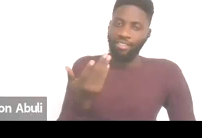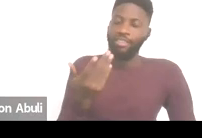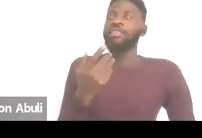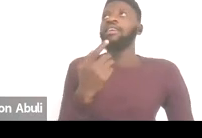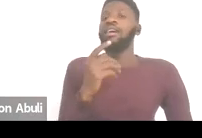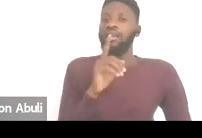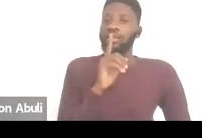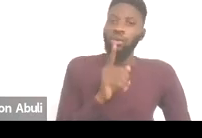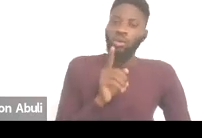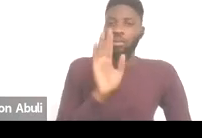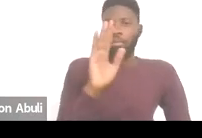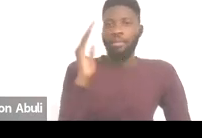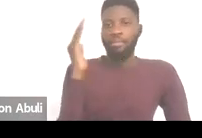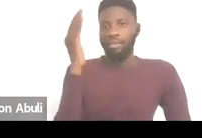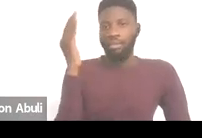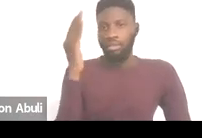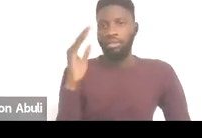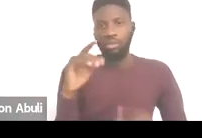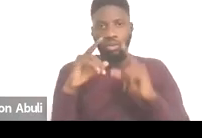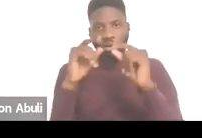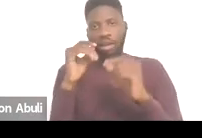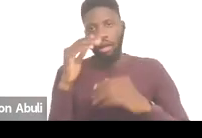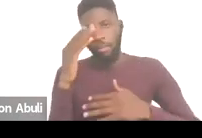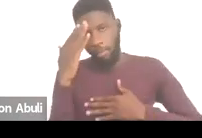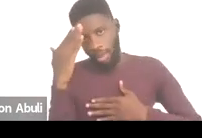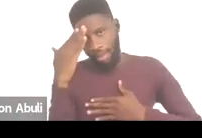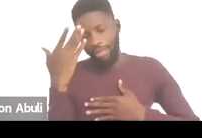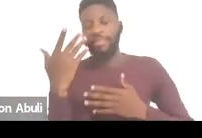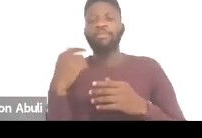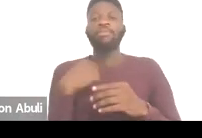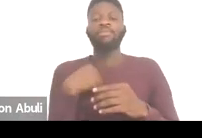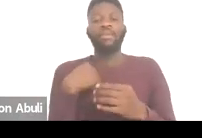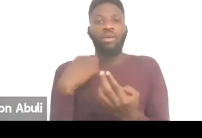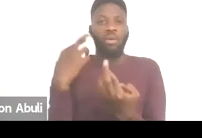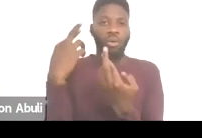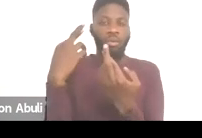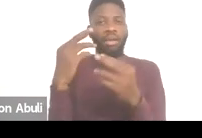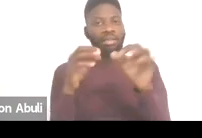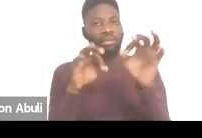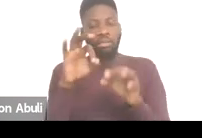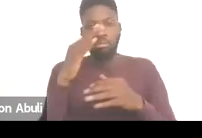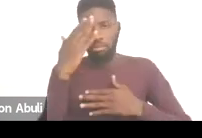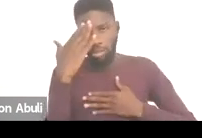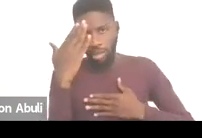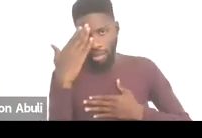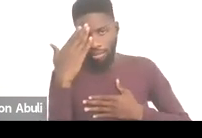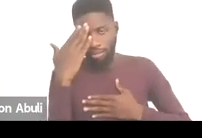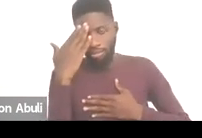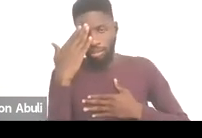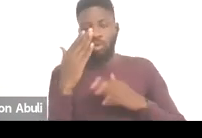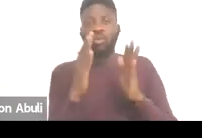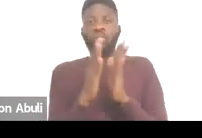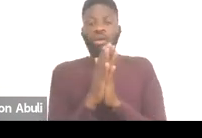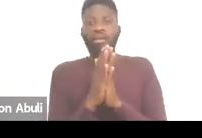So in your presentation, you say be polite. So I was hoping you would clarify the difference between being polite and asserting